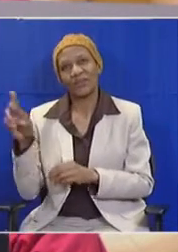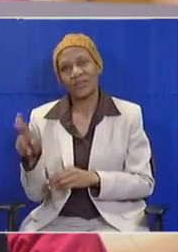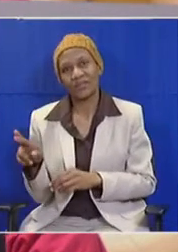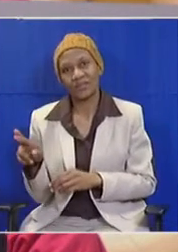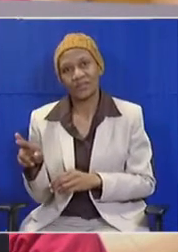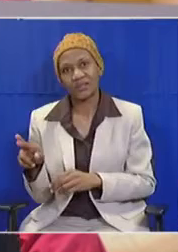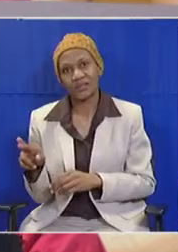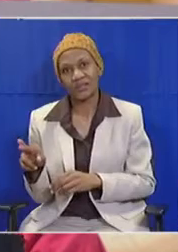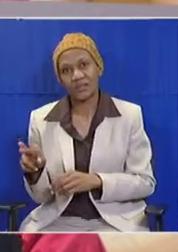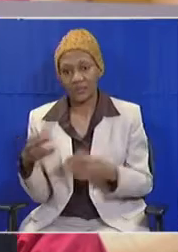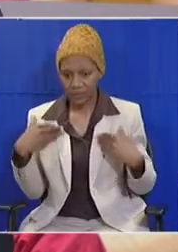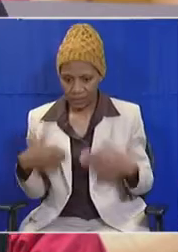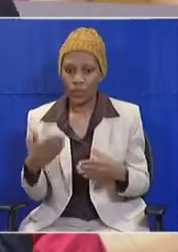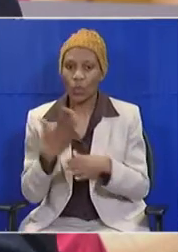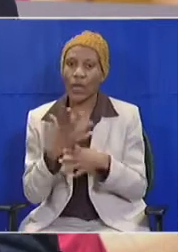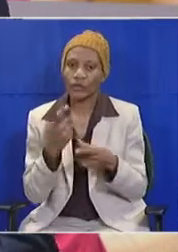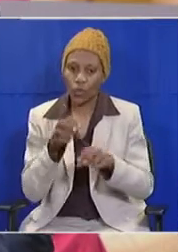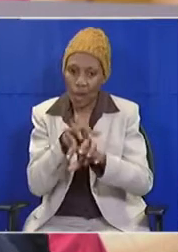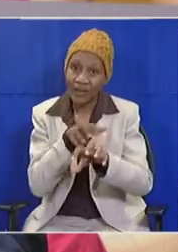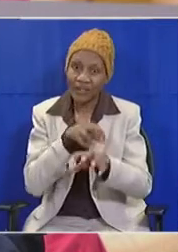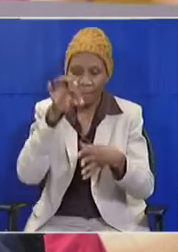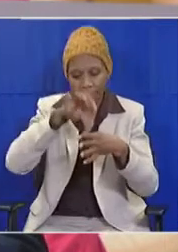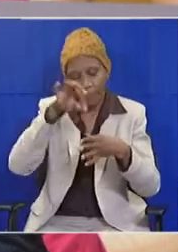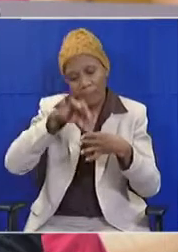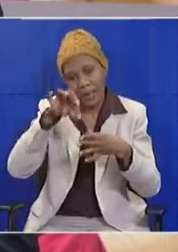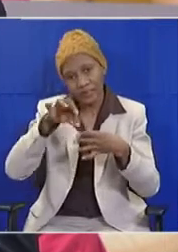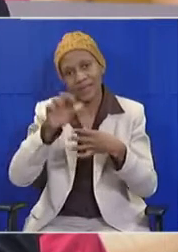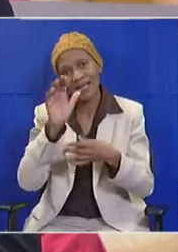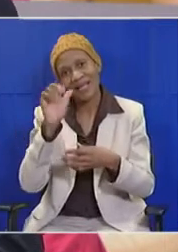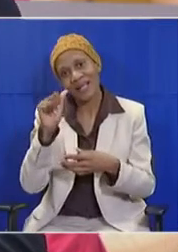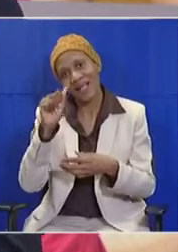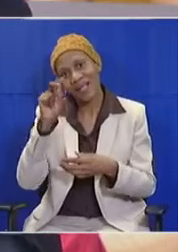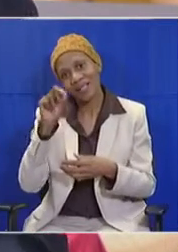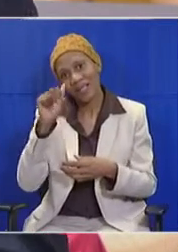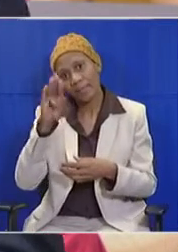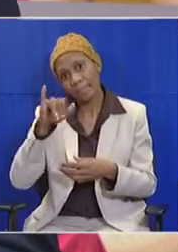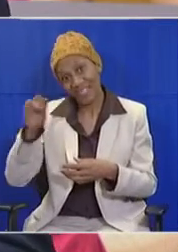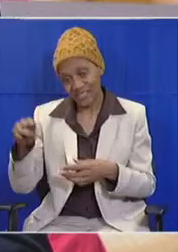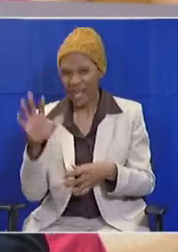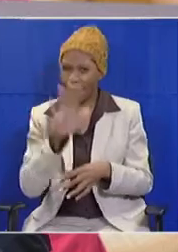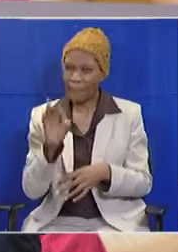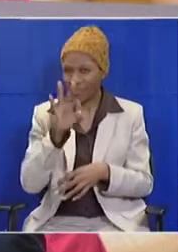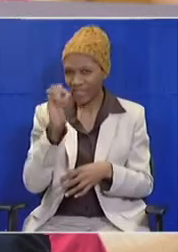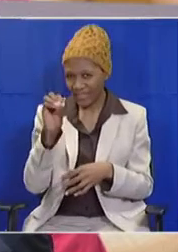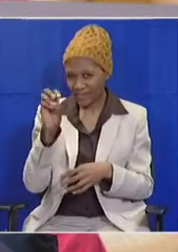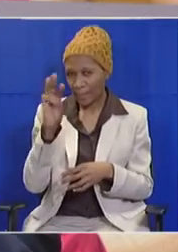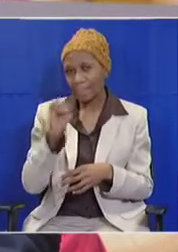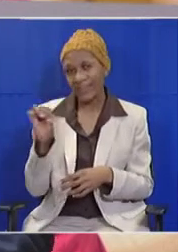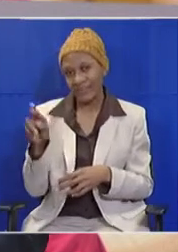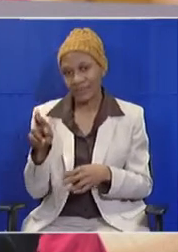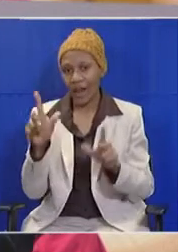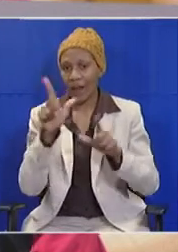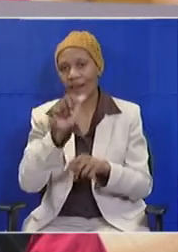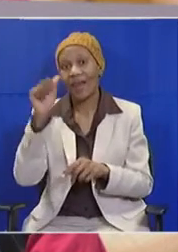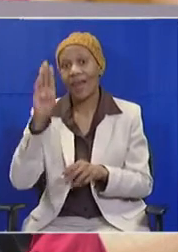agricultural startup requirements, that's to grow cannabis, and up to 30 million rand for a laboratory setup